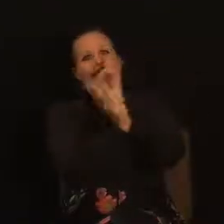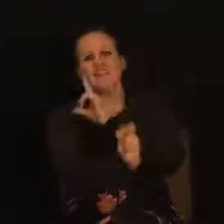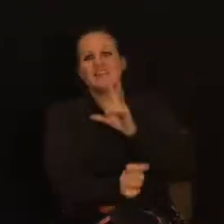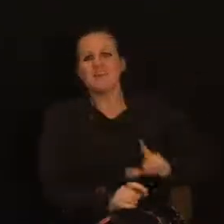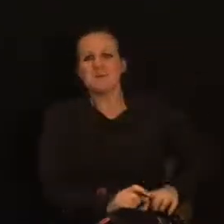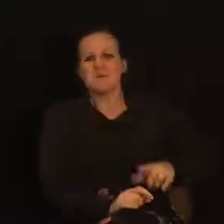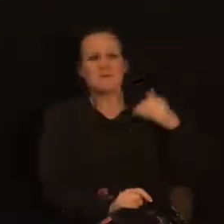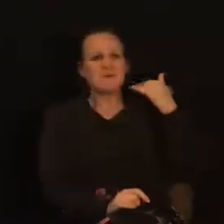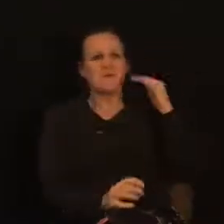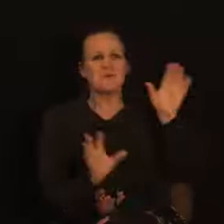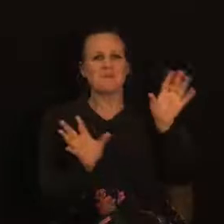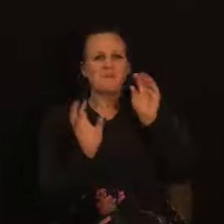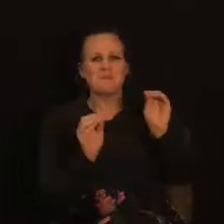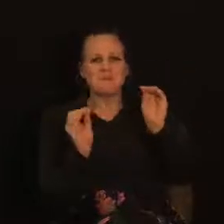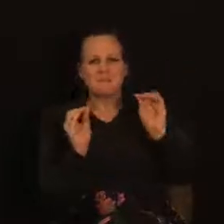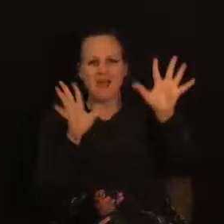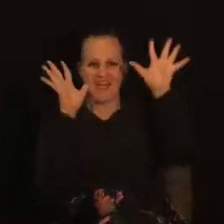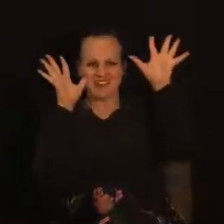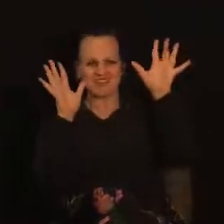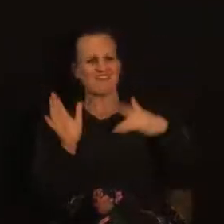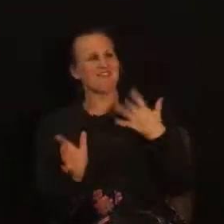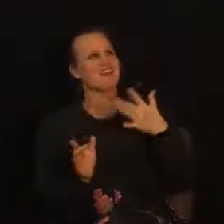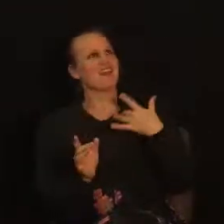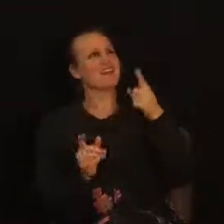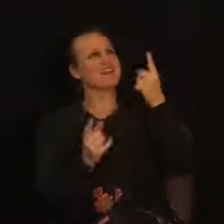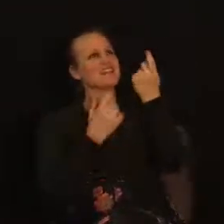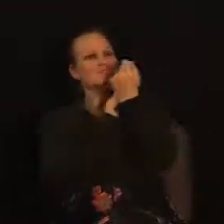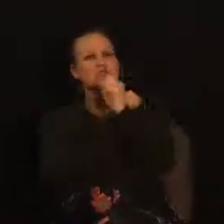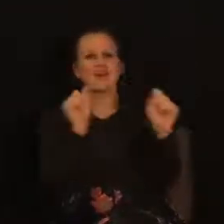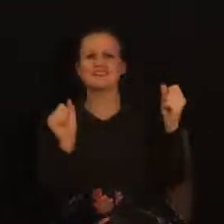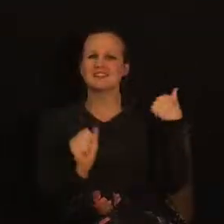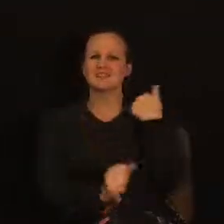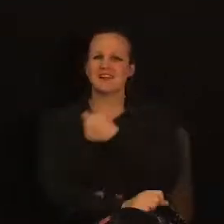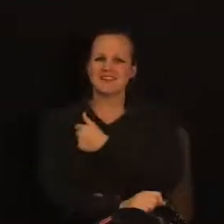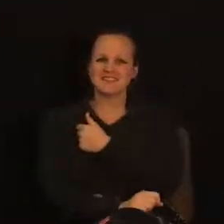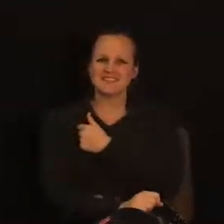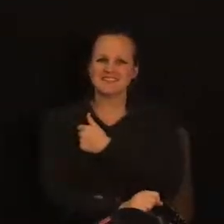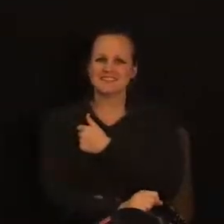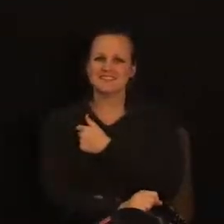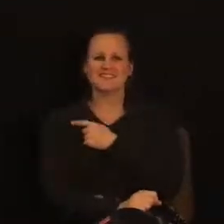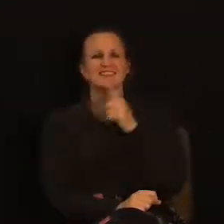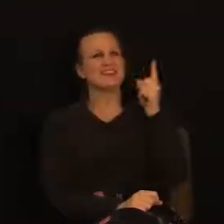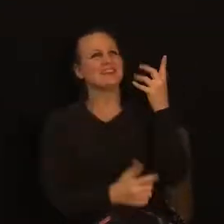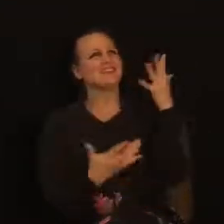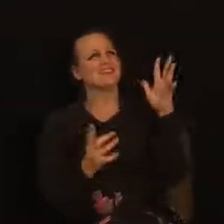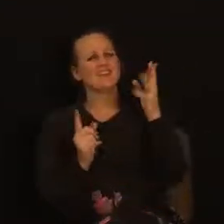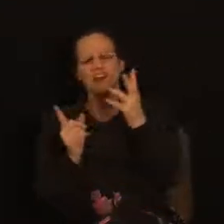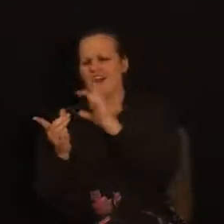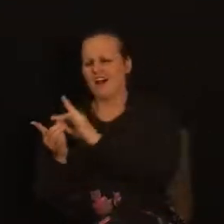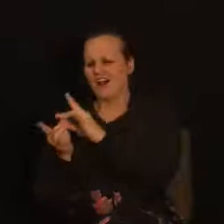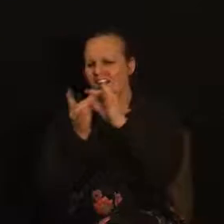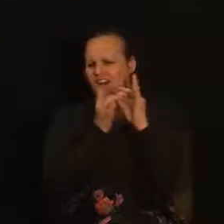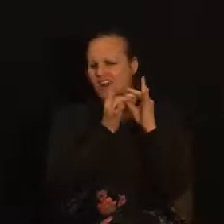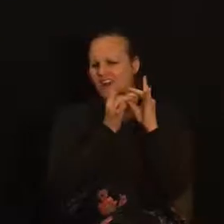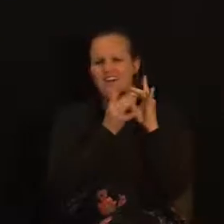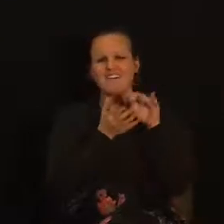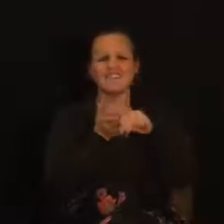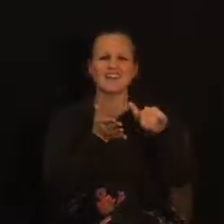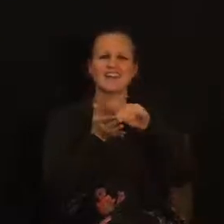this magical thing. You know, he's rescued us. He's taken us and he's forgiven us from our